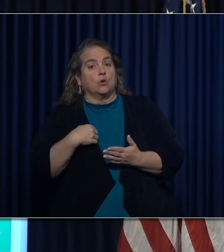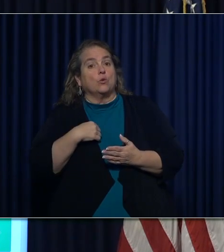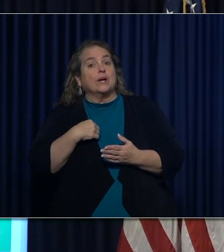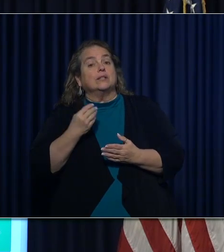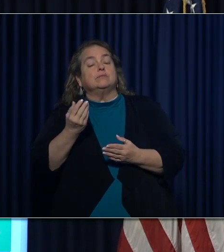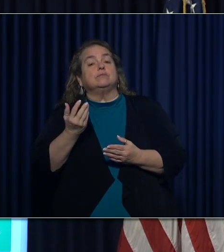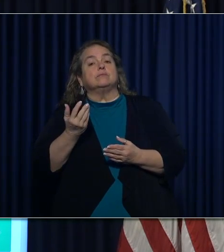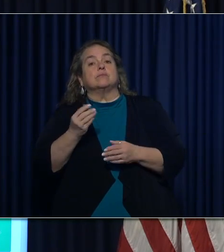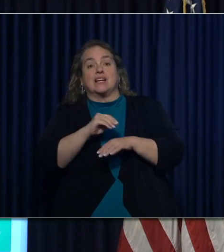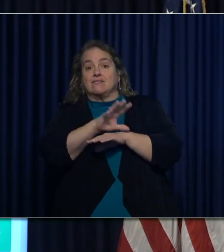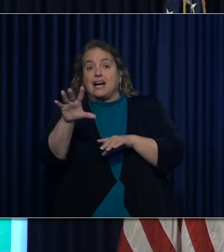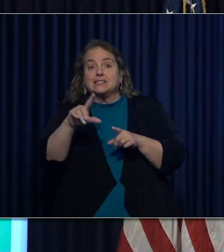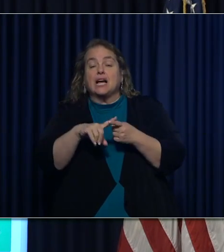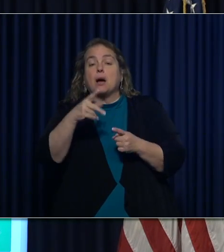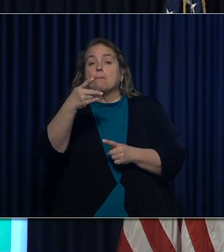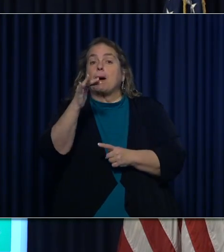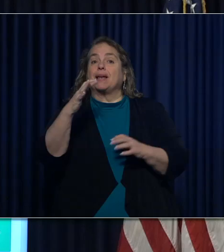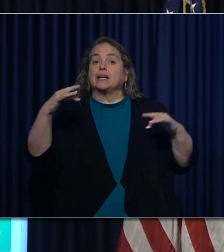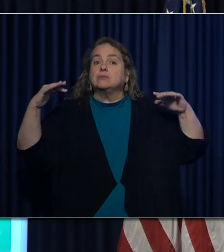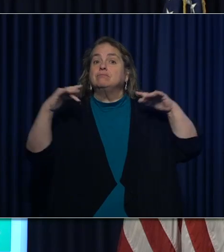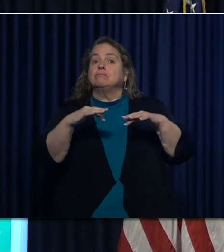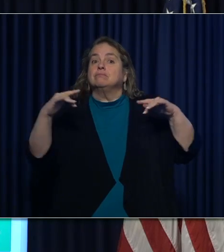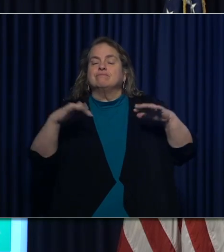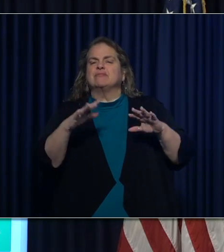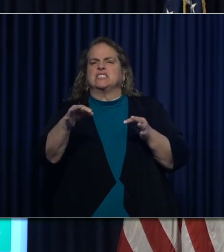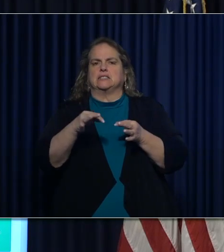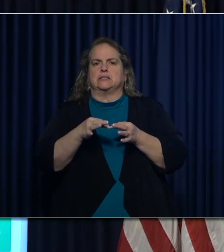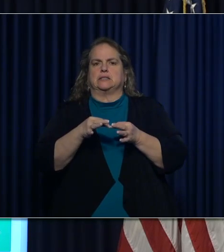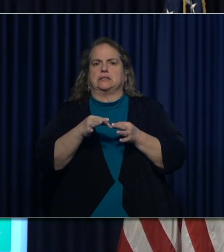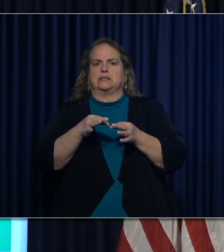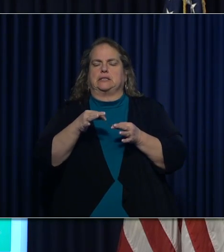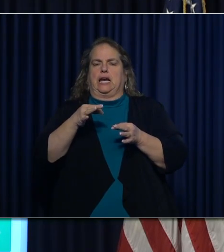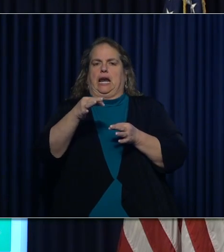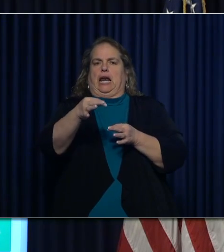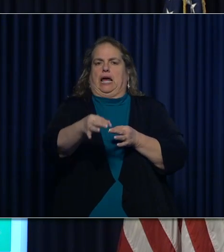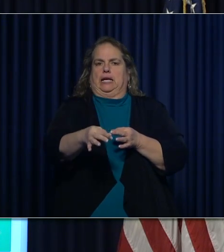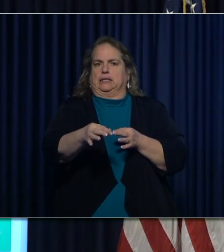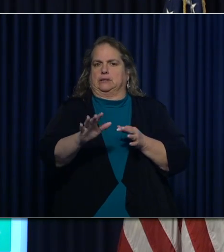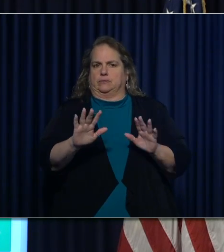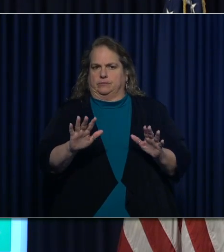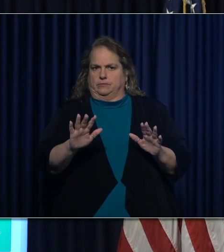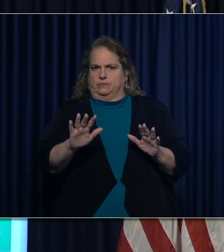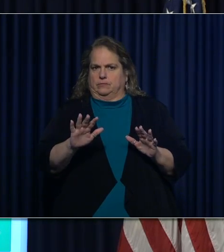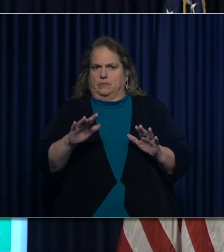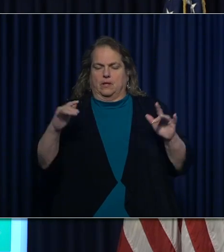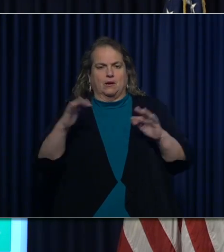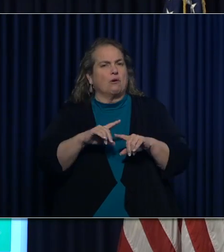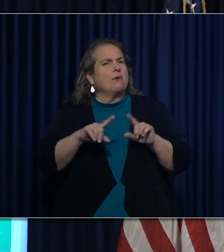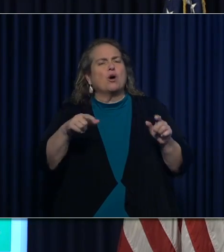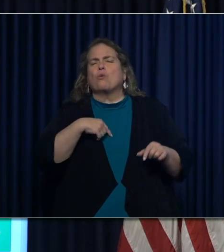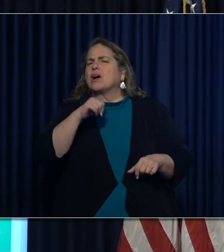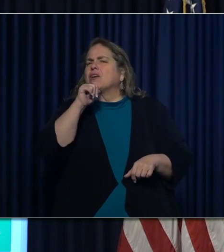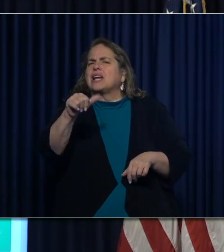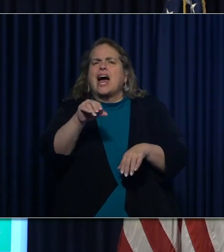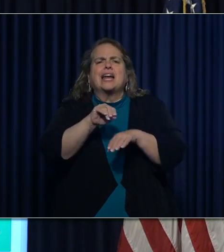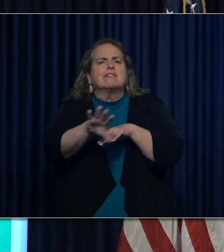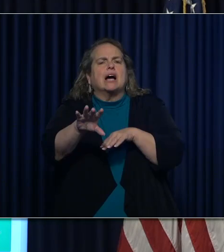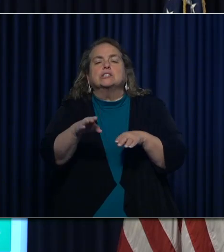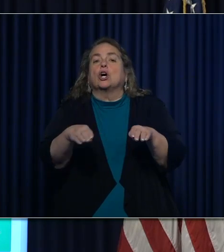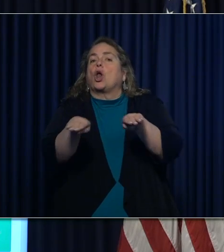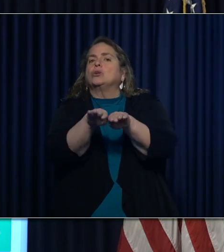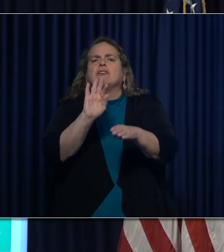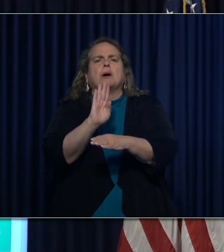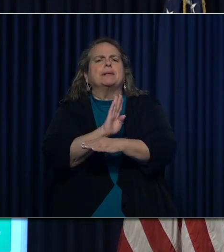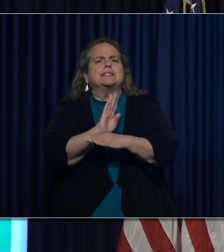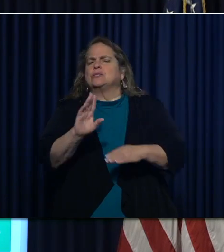public gatherings be delayed. But with all of that, we are not advising the closing of any business.